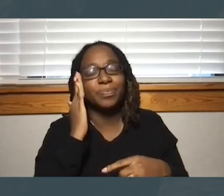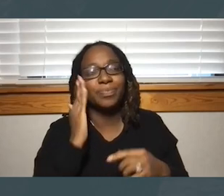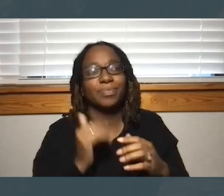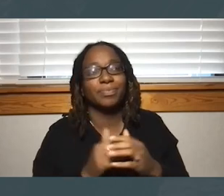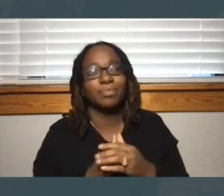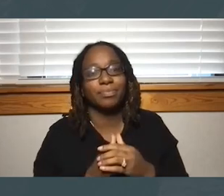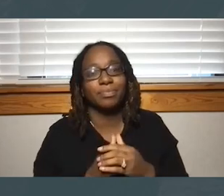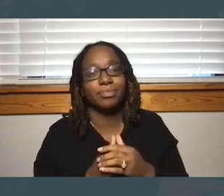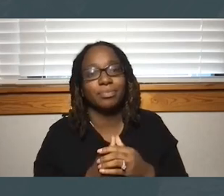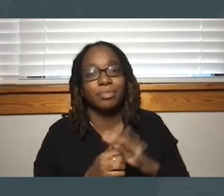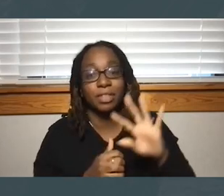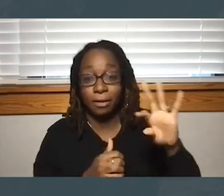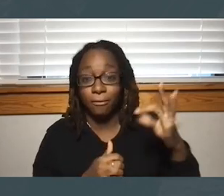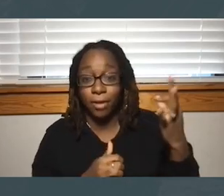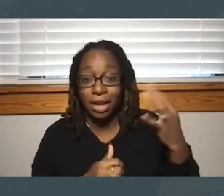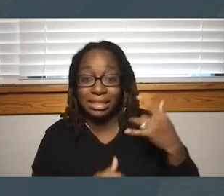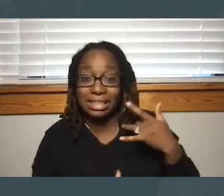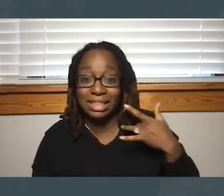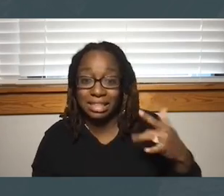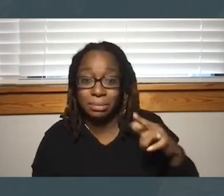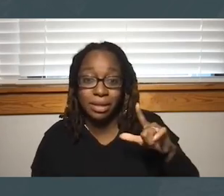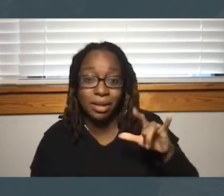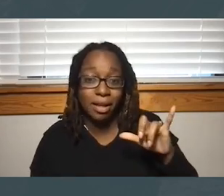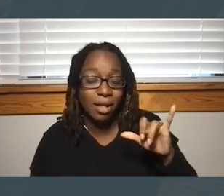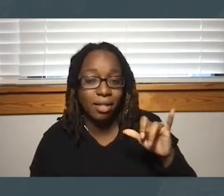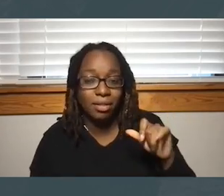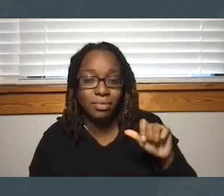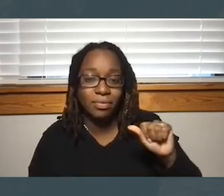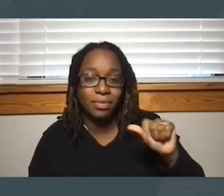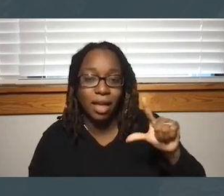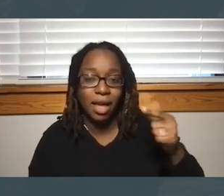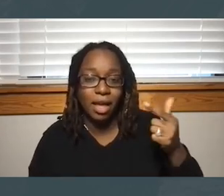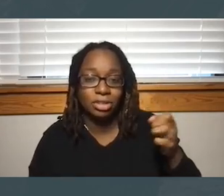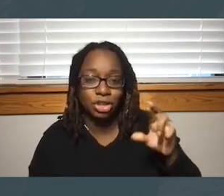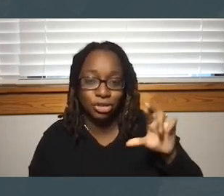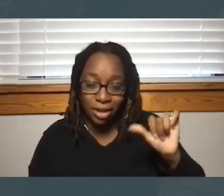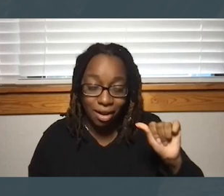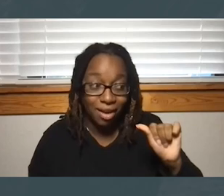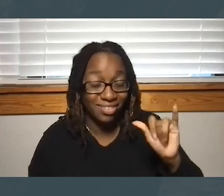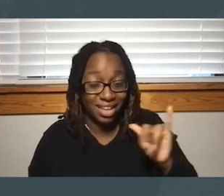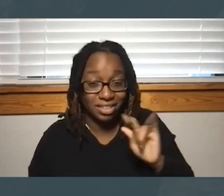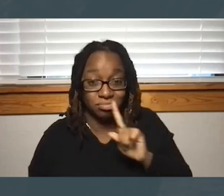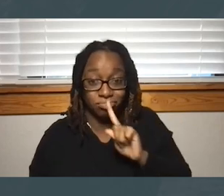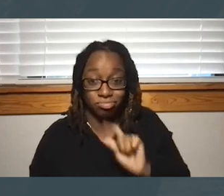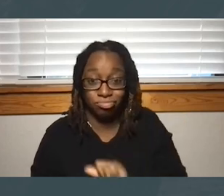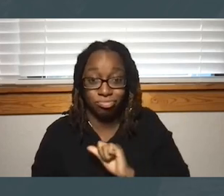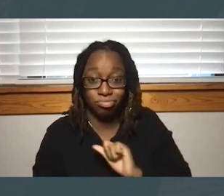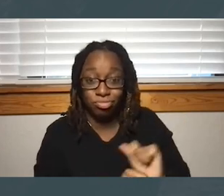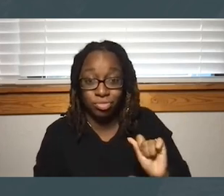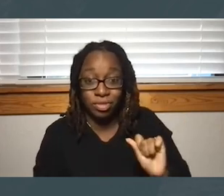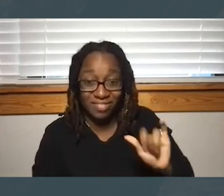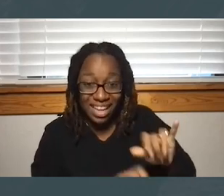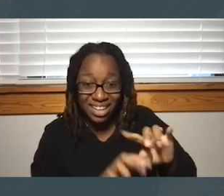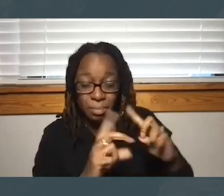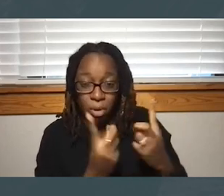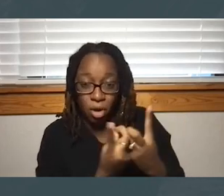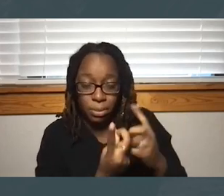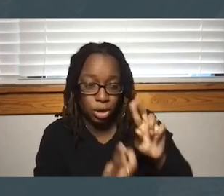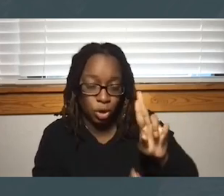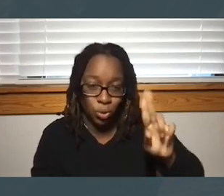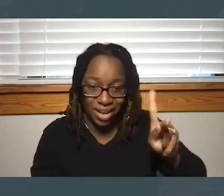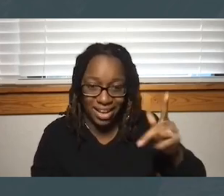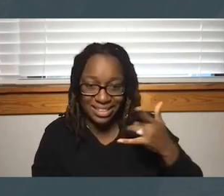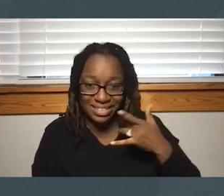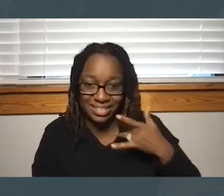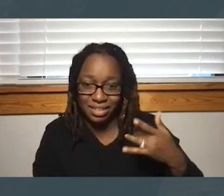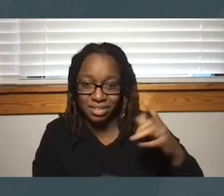France is Algeria. Yeah, which is a department, right? That the UK has Ireland, right?